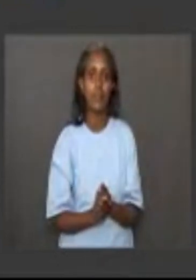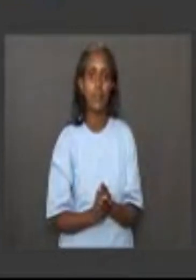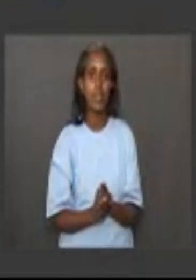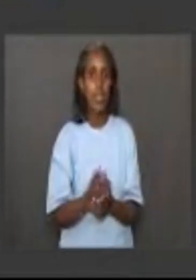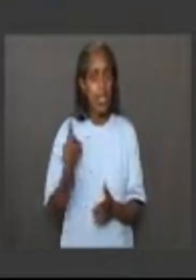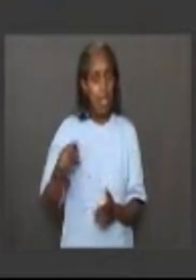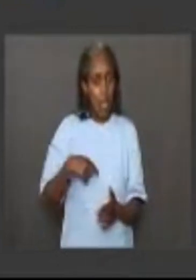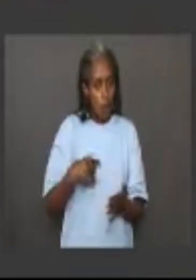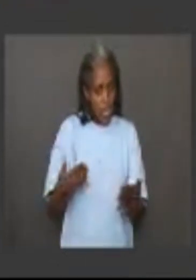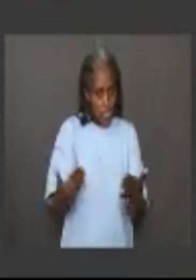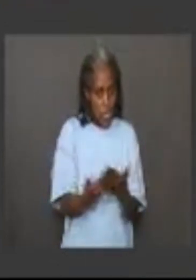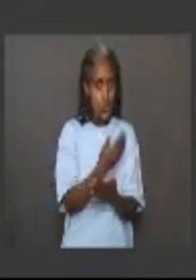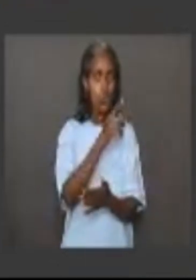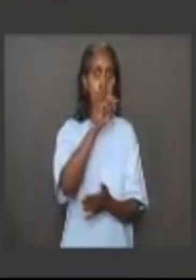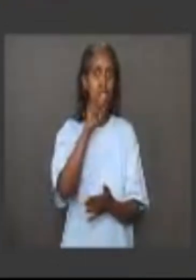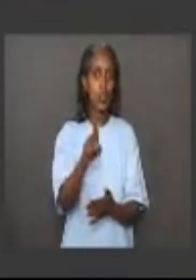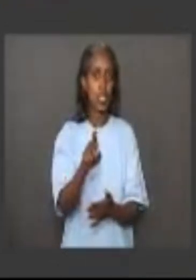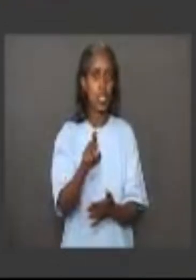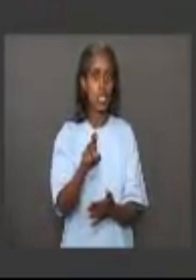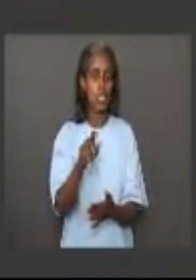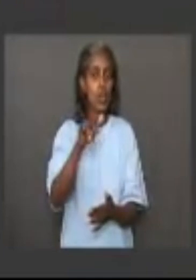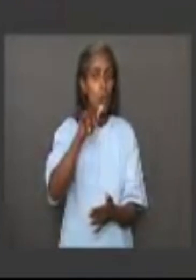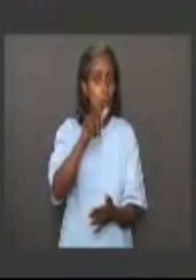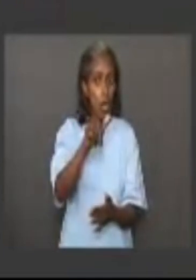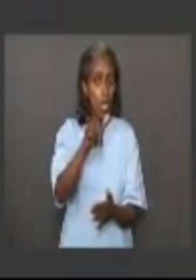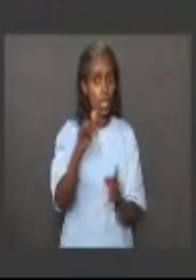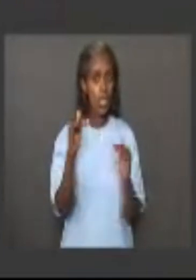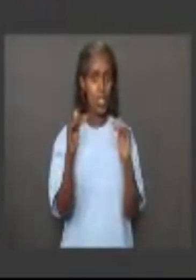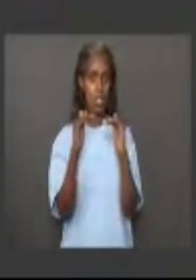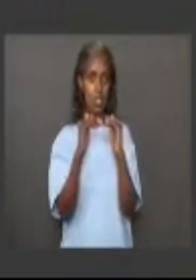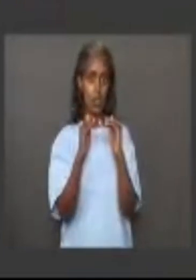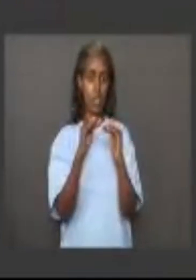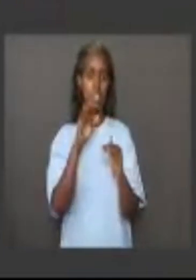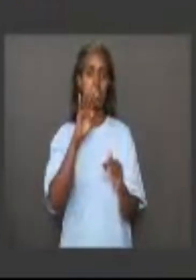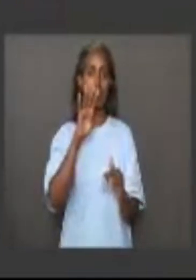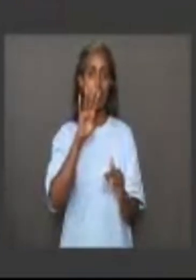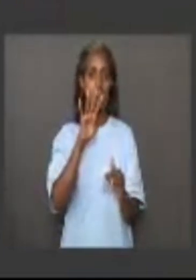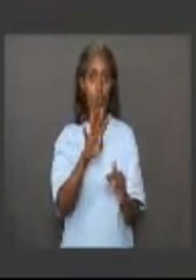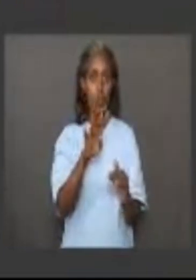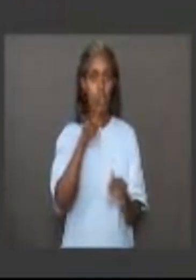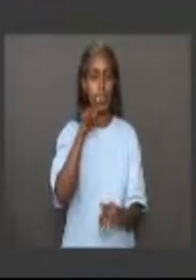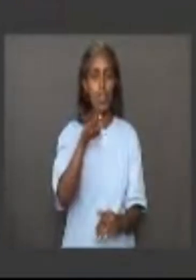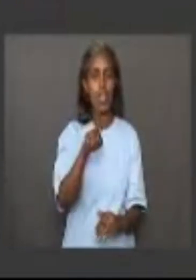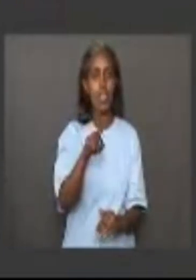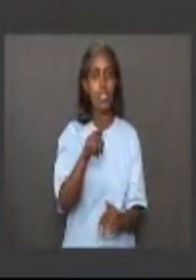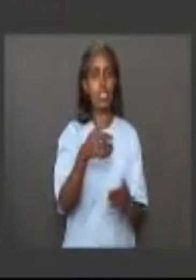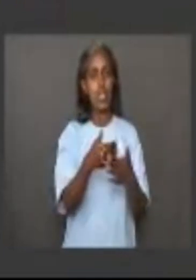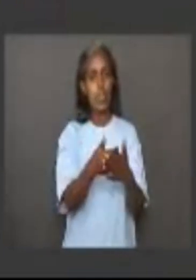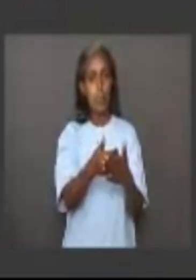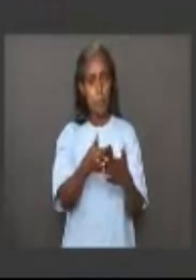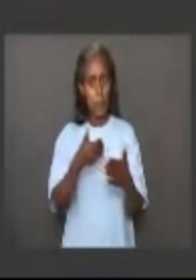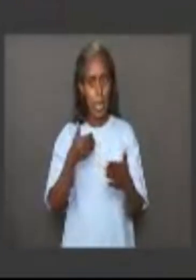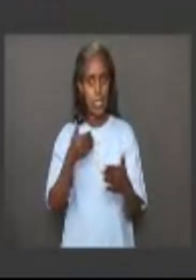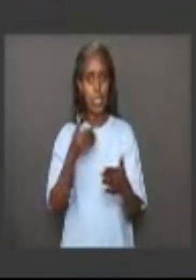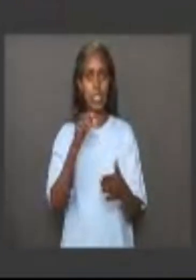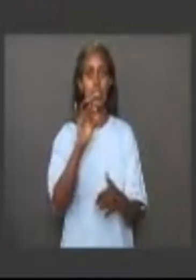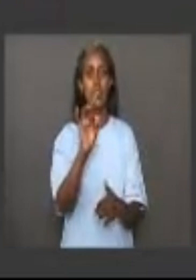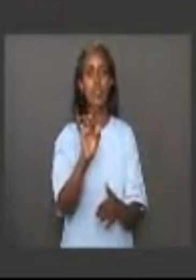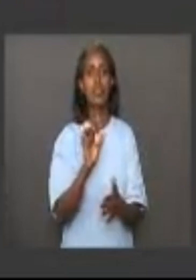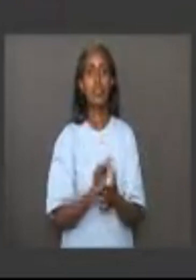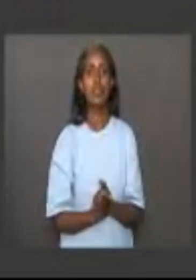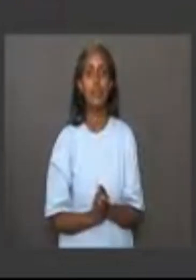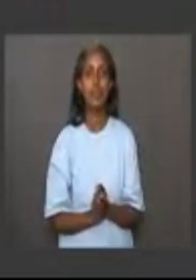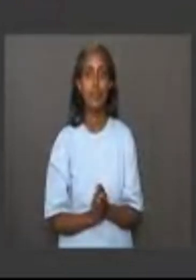Our new equation is y equals 4x minus